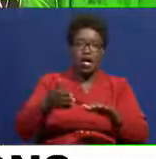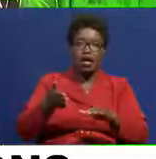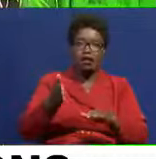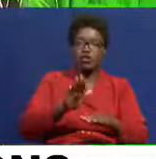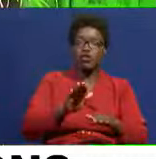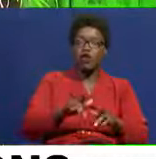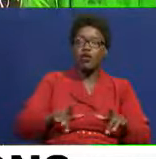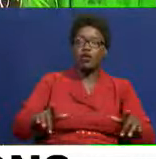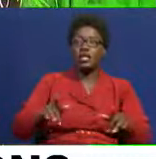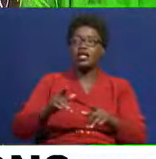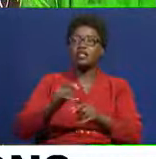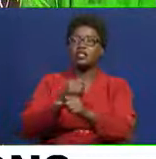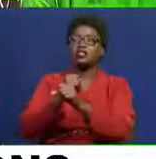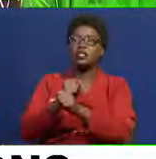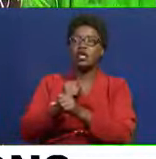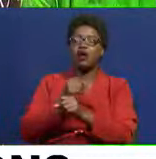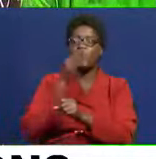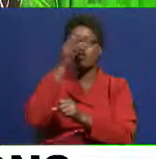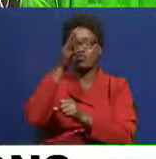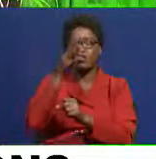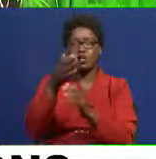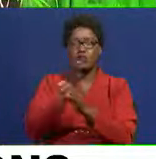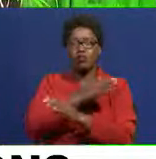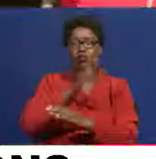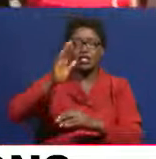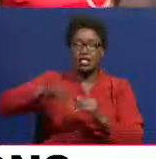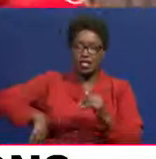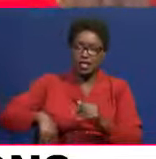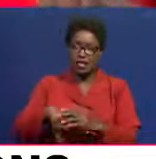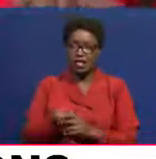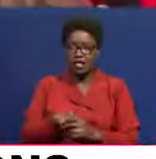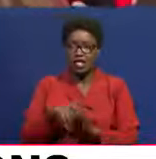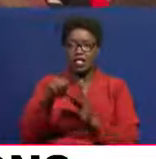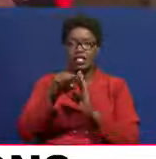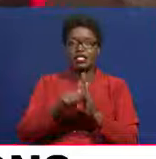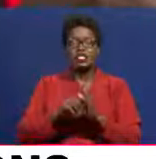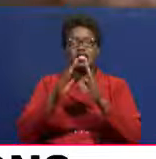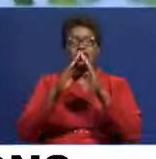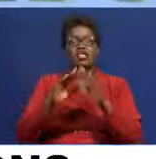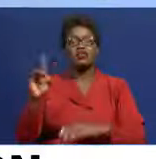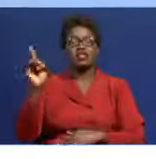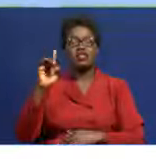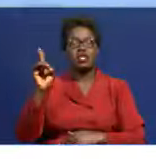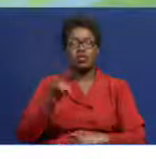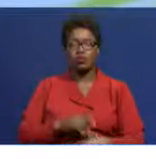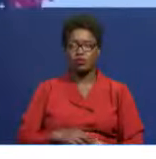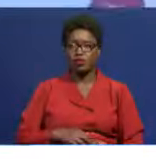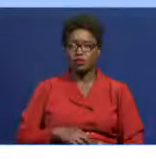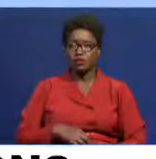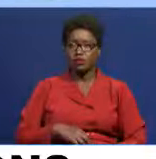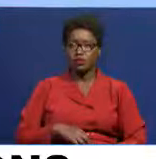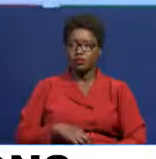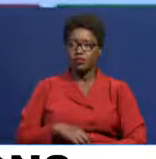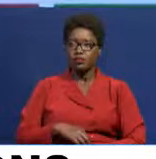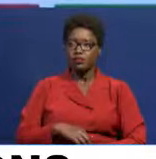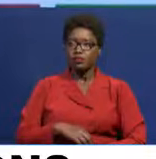land, secure our fate before it's too late. State House, Nairobi.